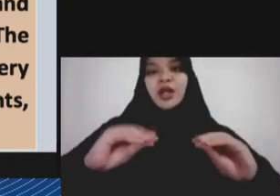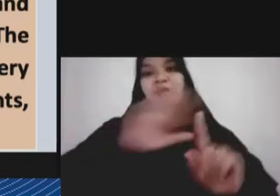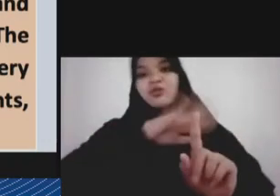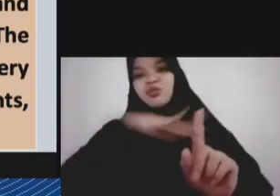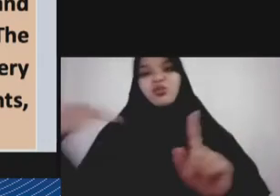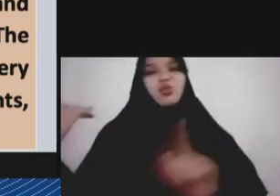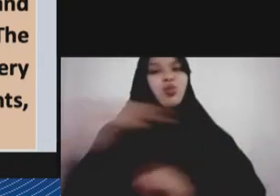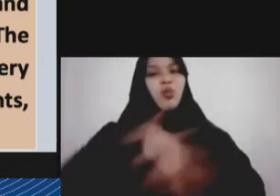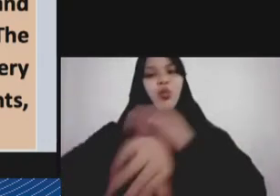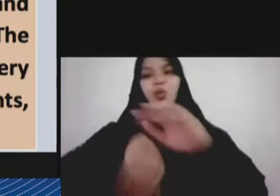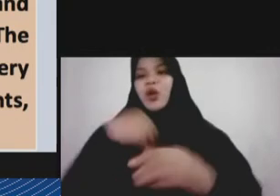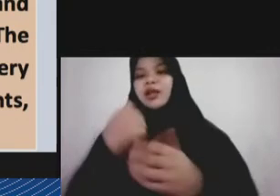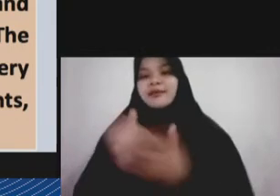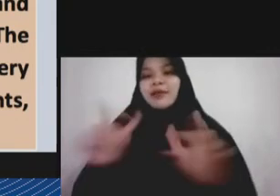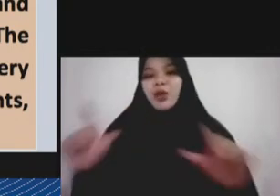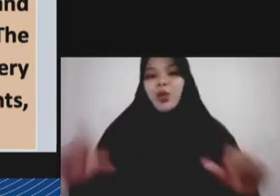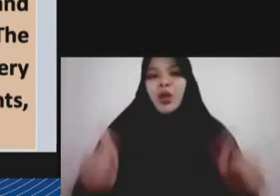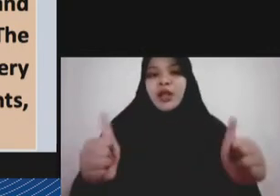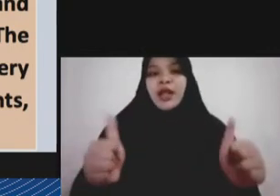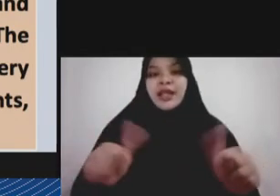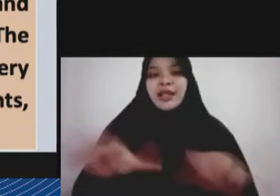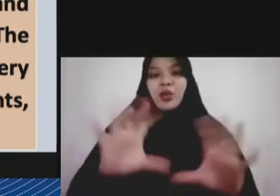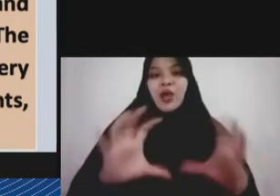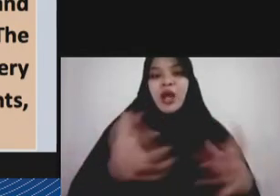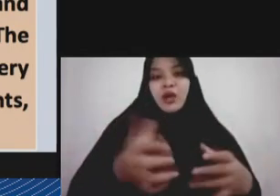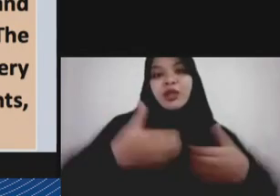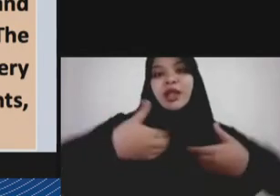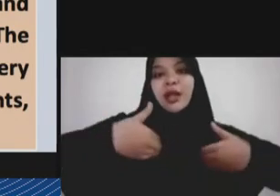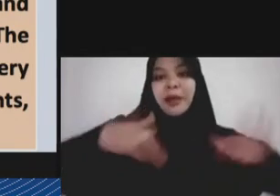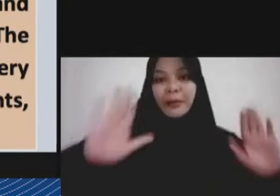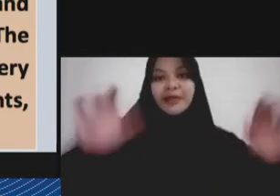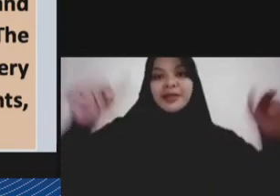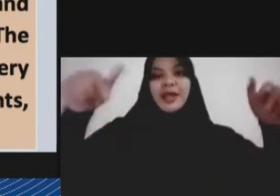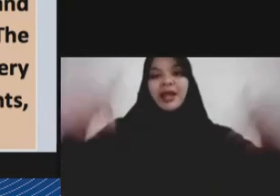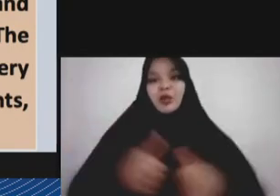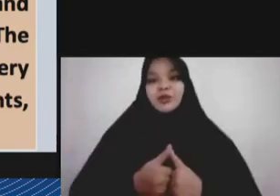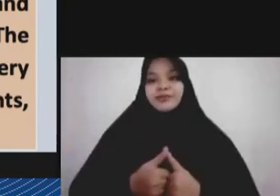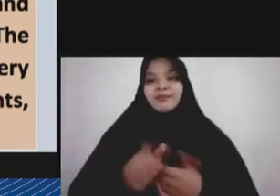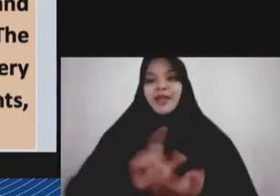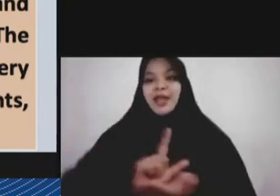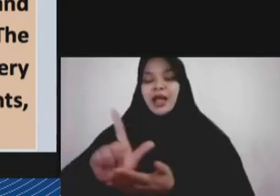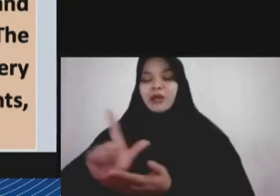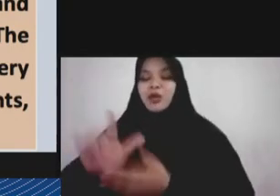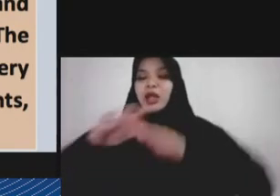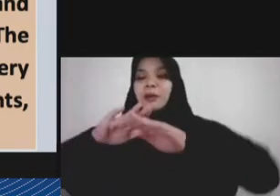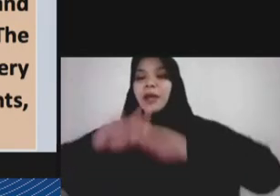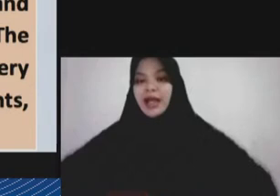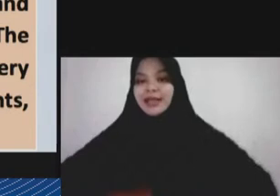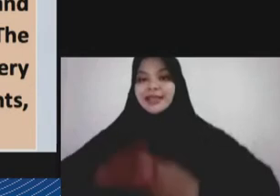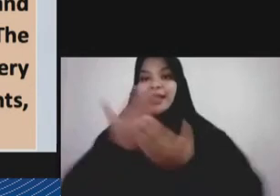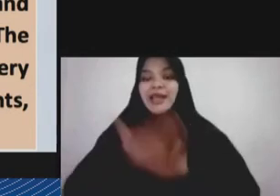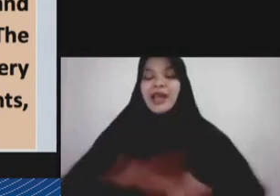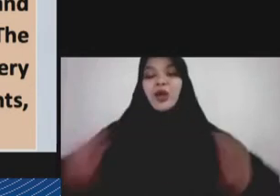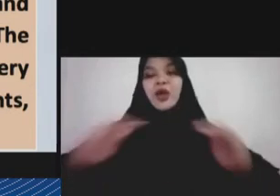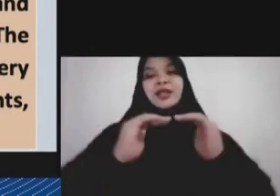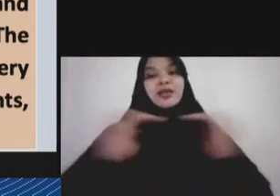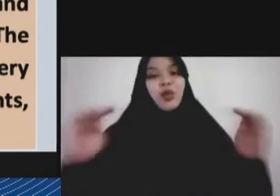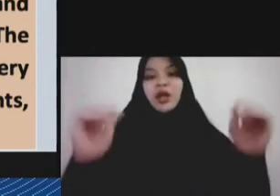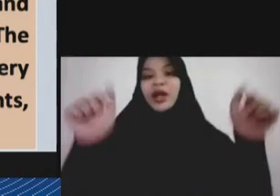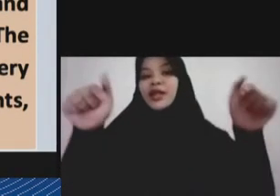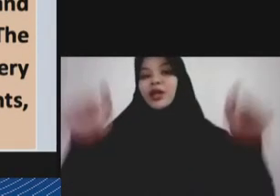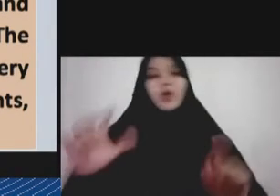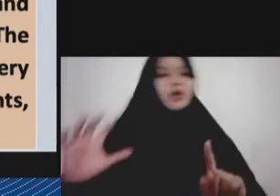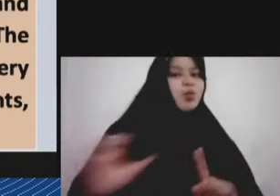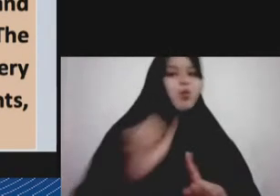implementing order, a world based on freedom, lasting peace, and social justice. In order to achieve that, there should